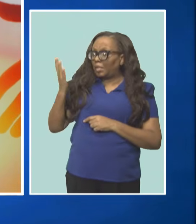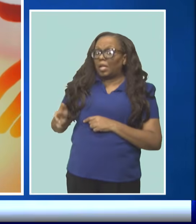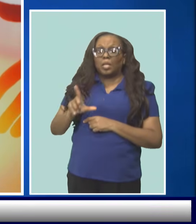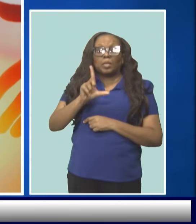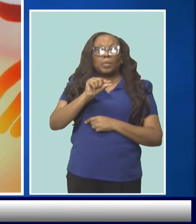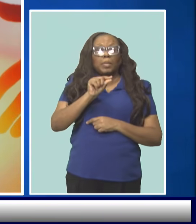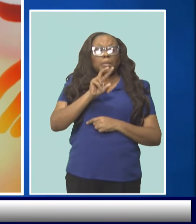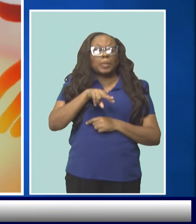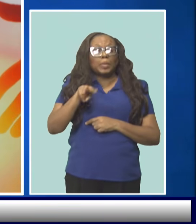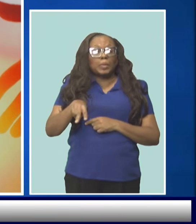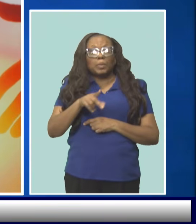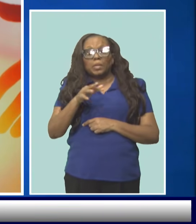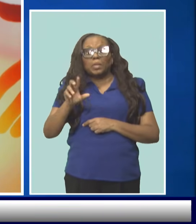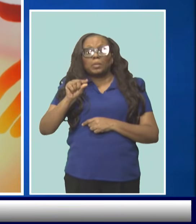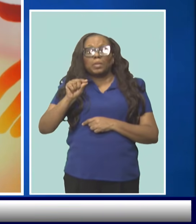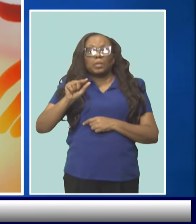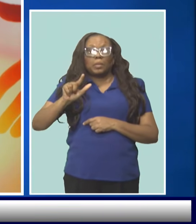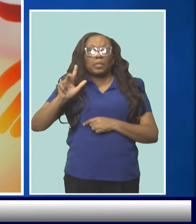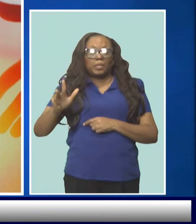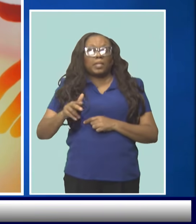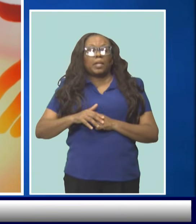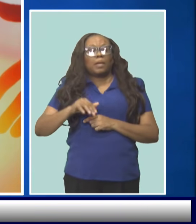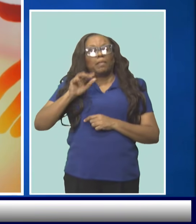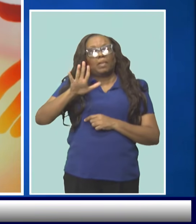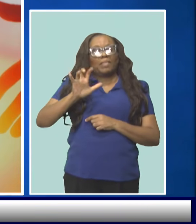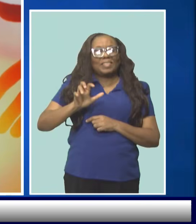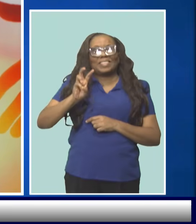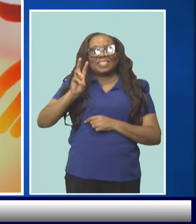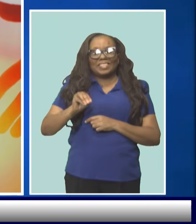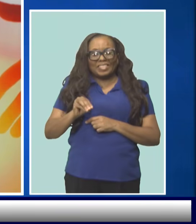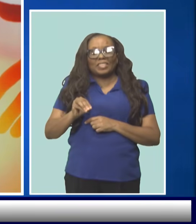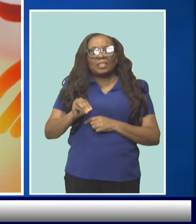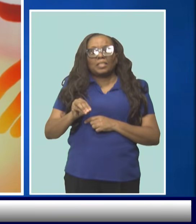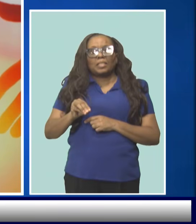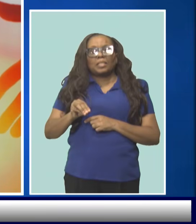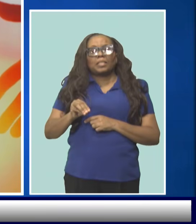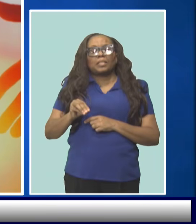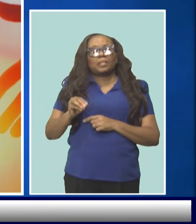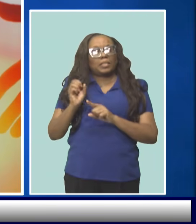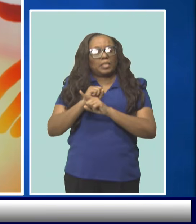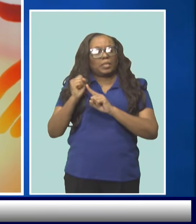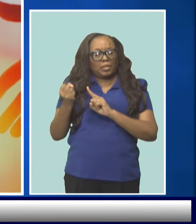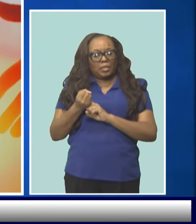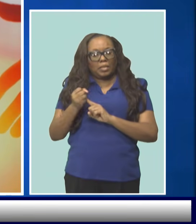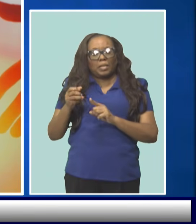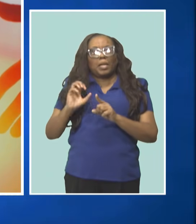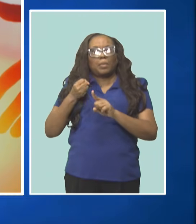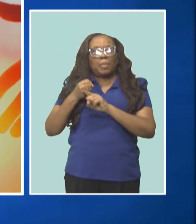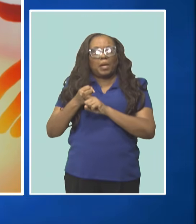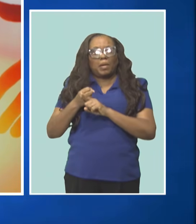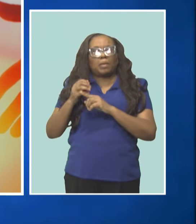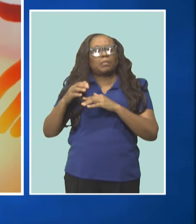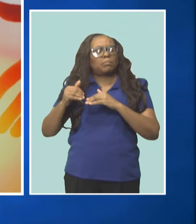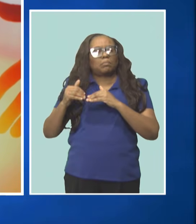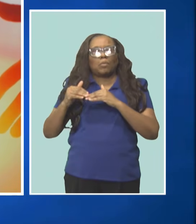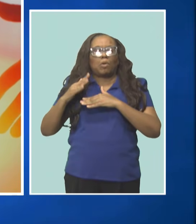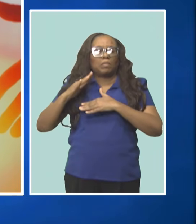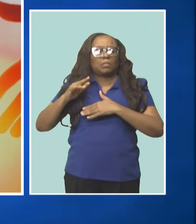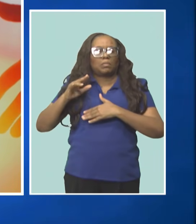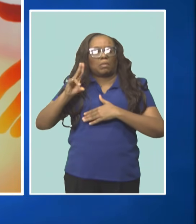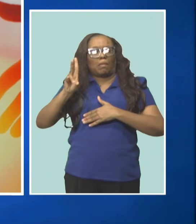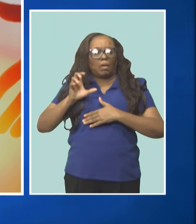2023, 560 cases affecting 672 children. And between 2023 and